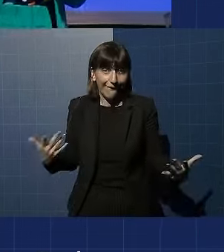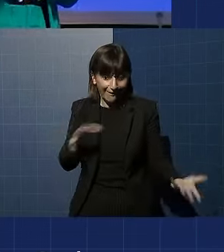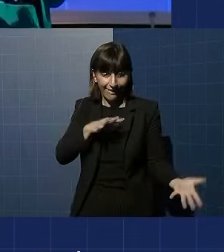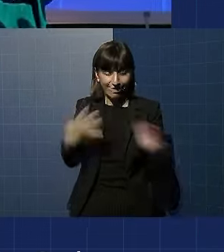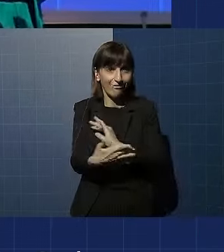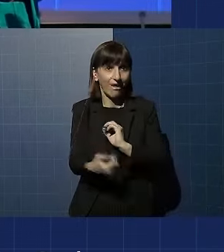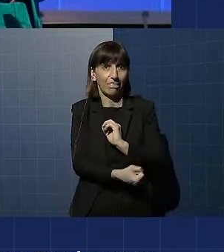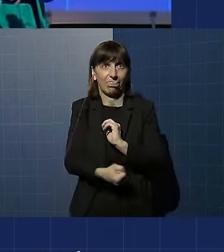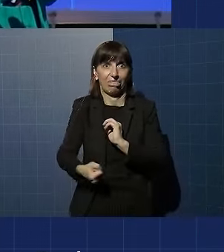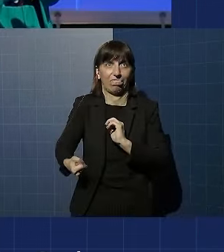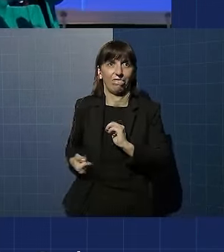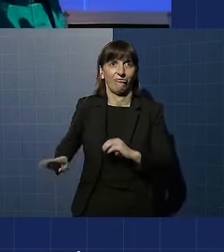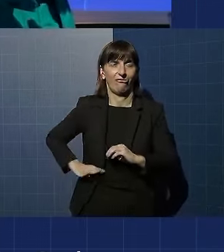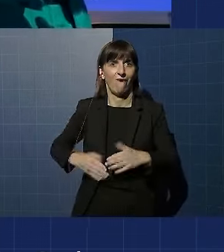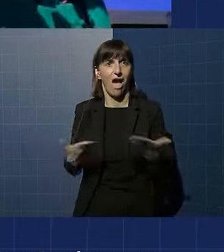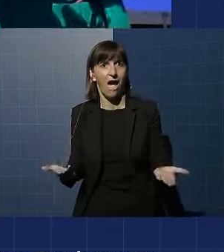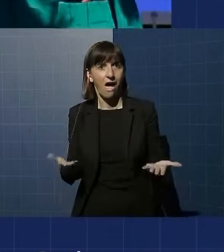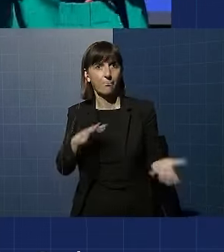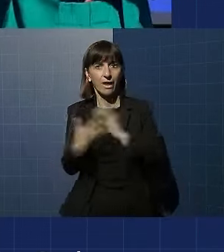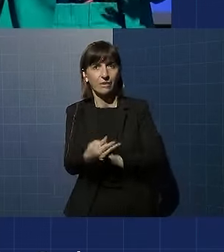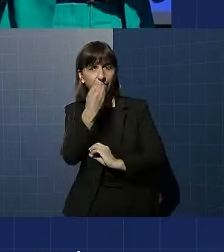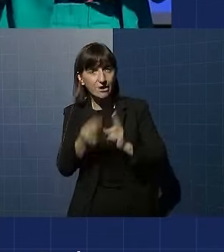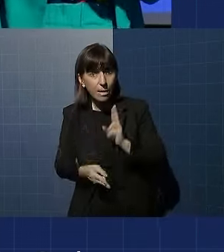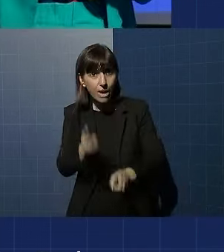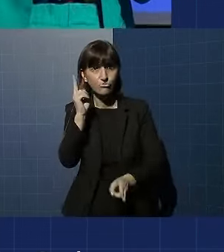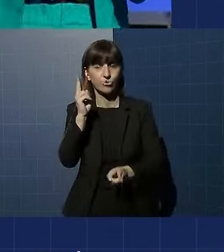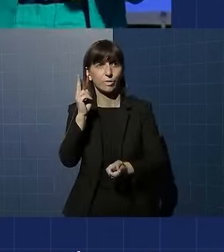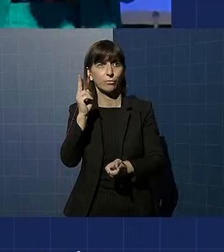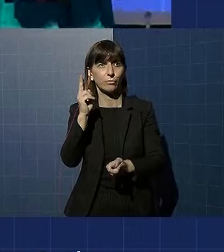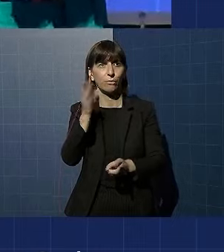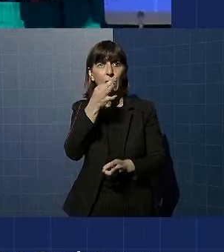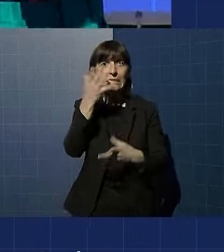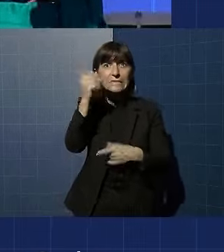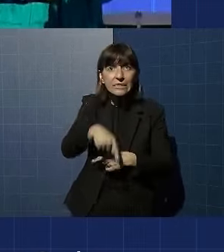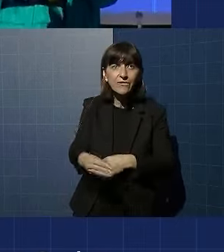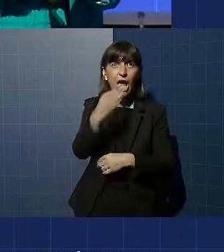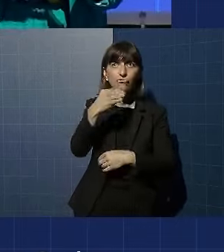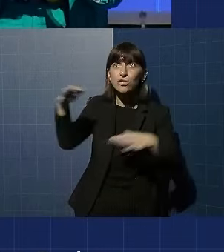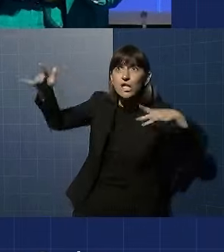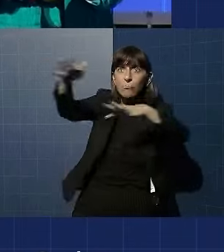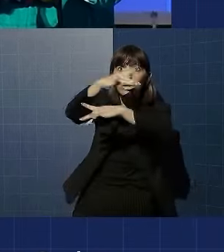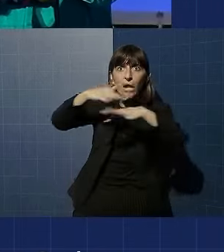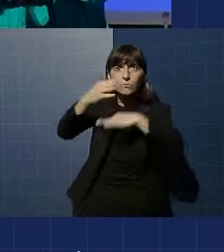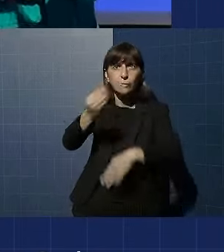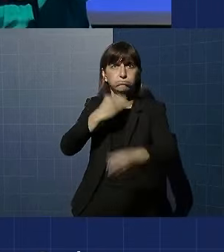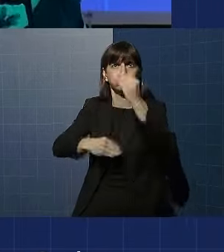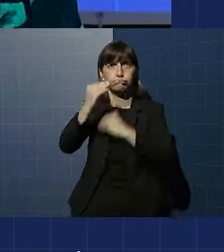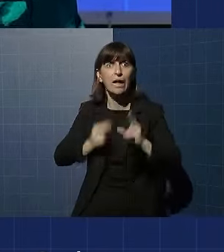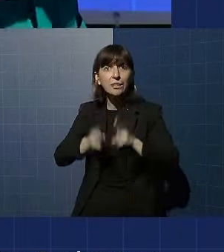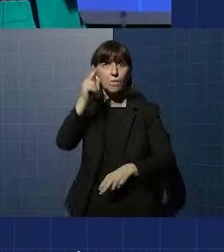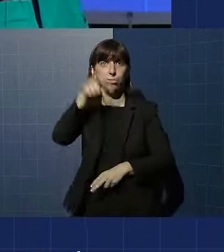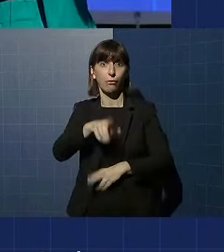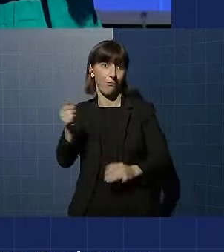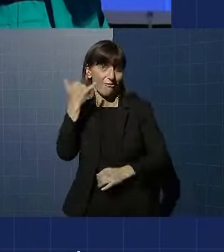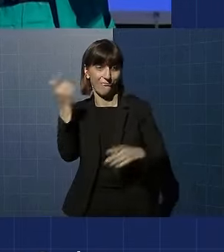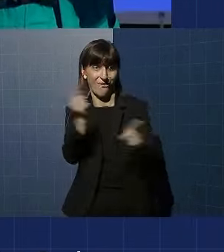send more food into space, which is not so straightforward because it costs a lot of money to send food into space.